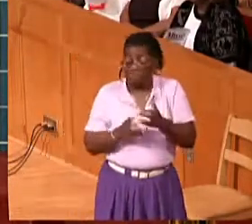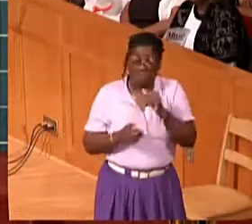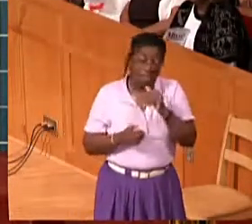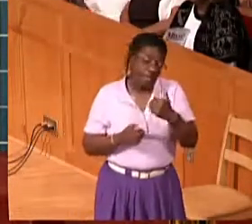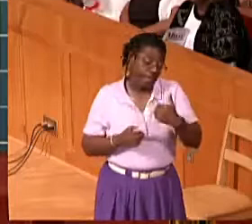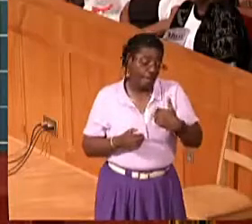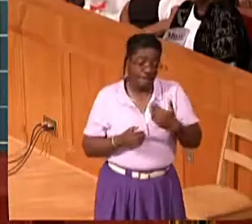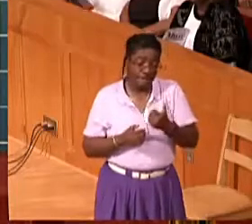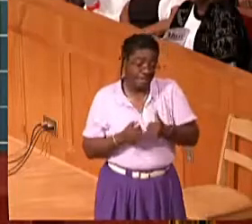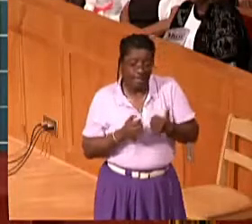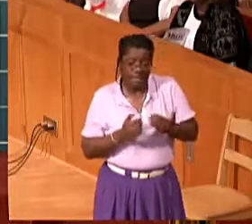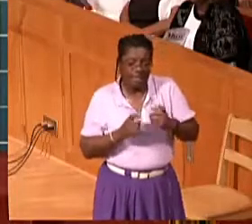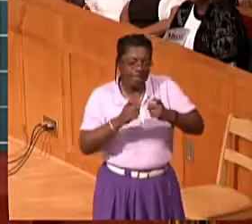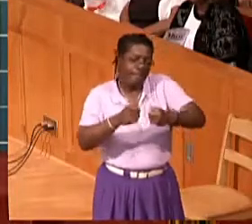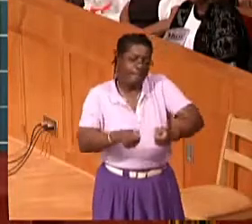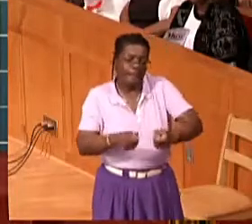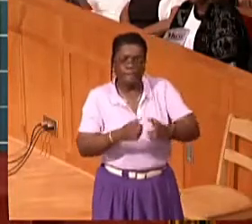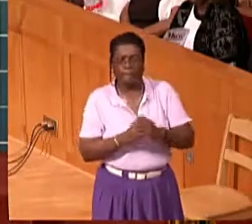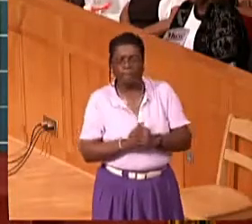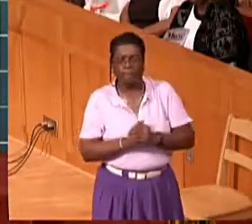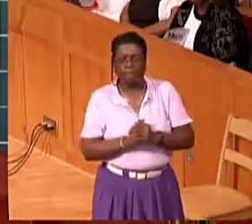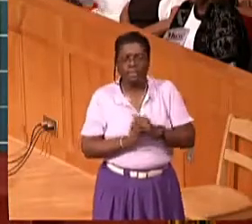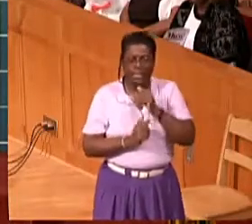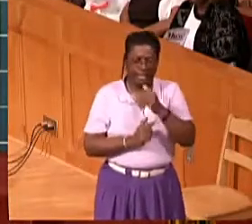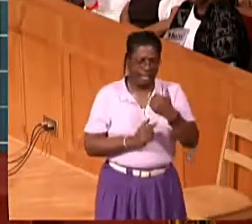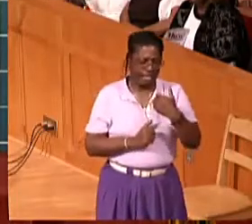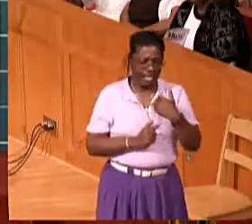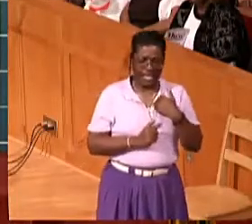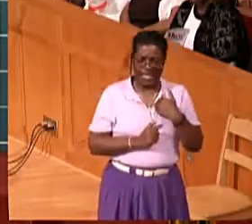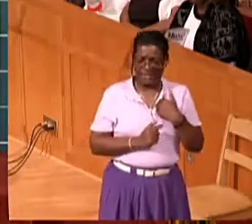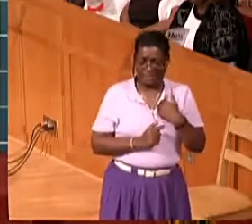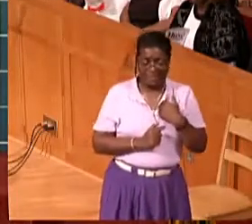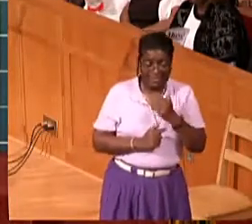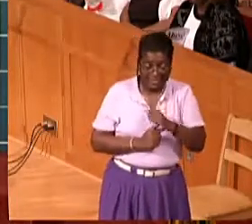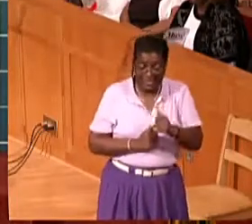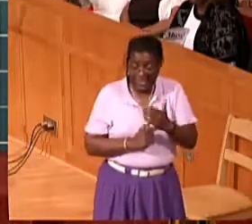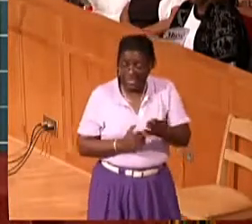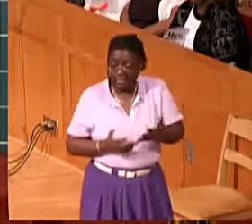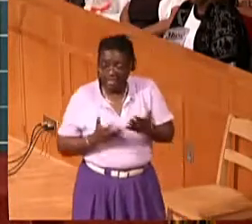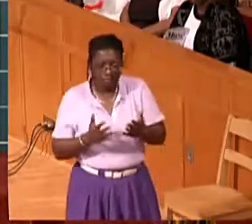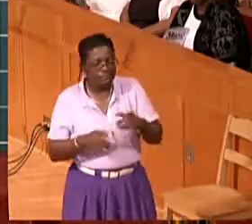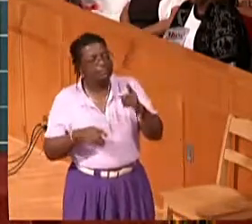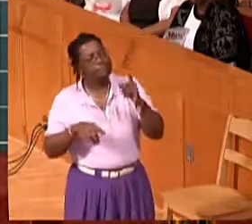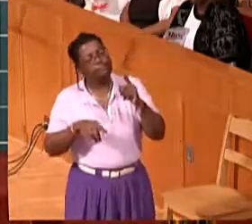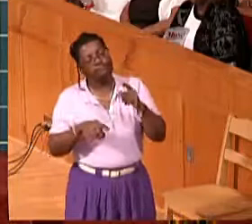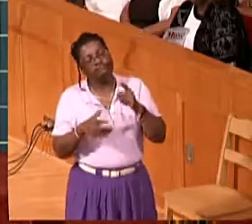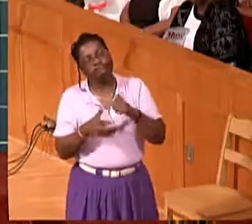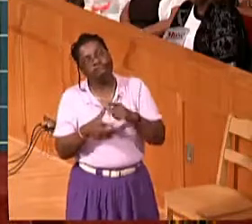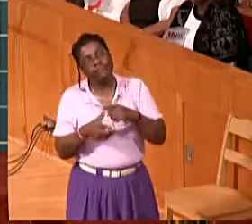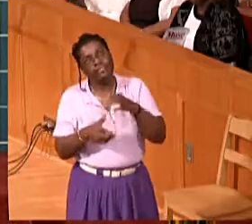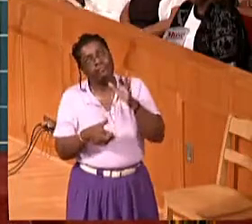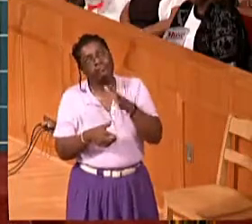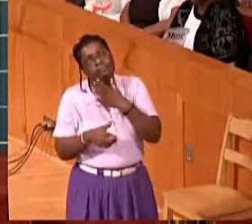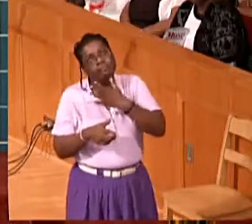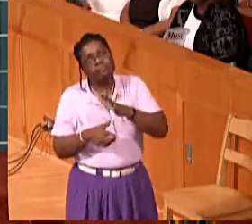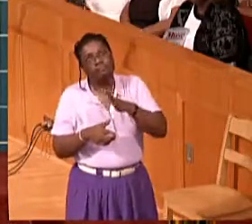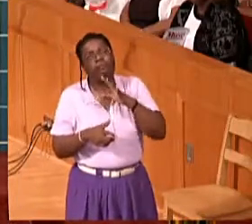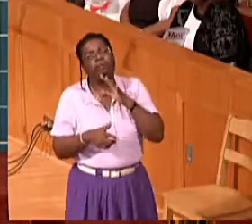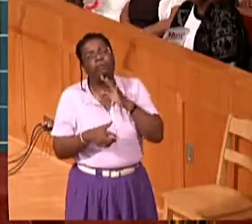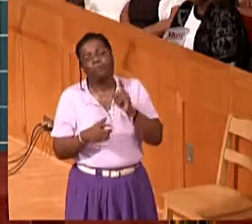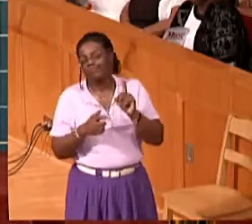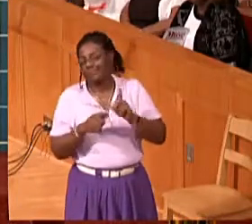Do I have a witness here? We're thinking we don't have nothing to offer. We can't sing. We can't do this. We can't do that.